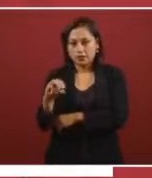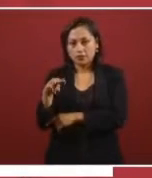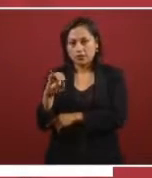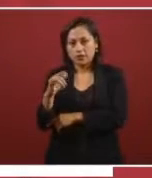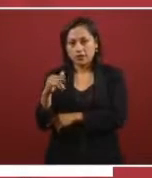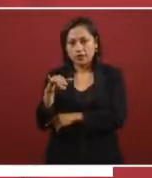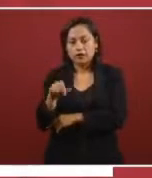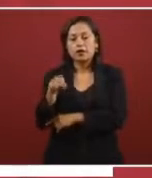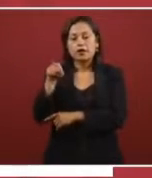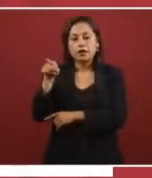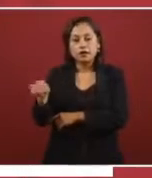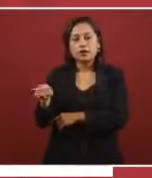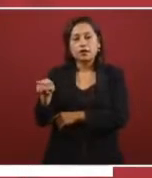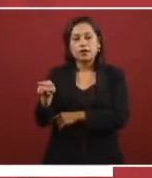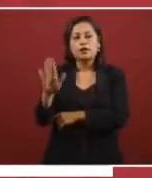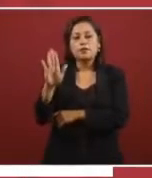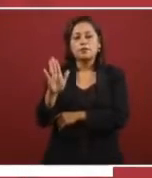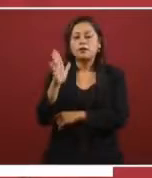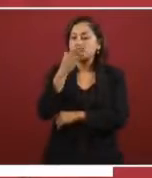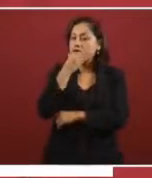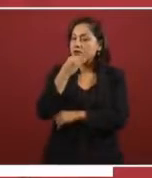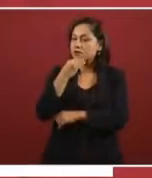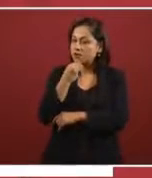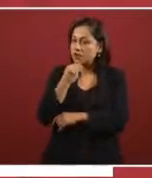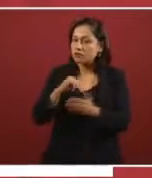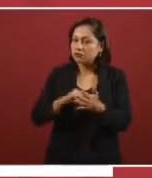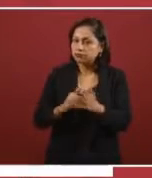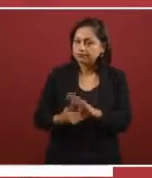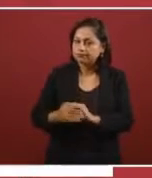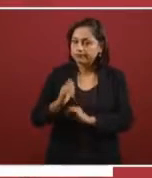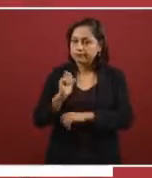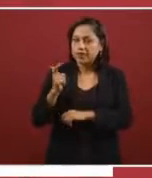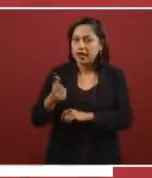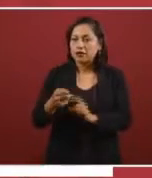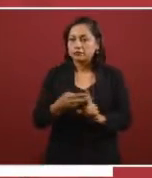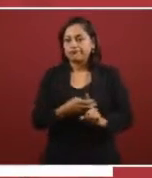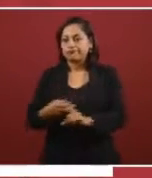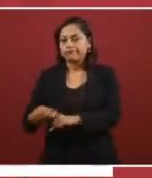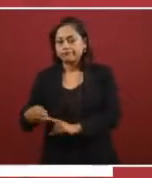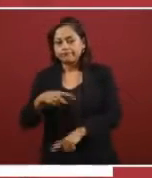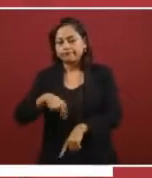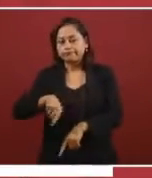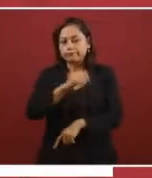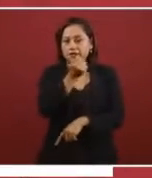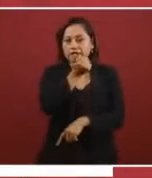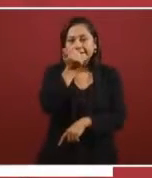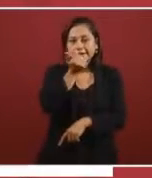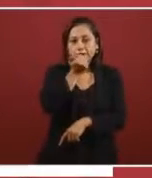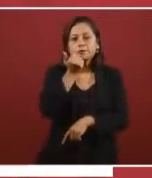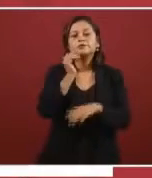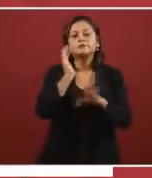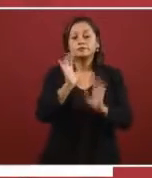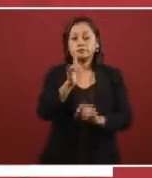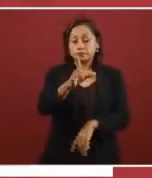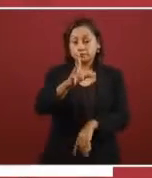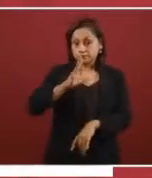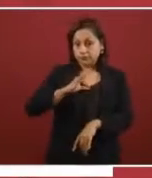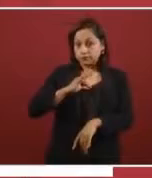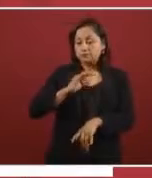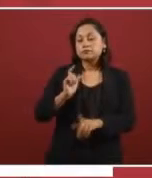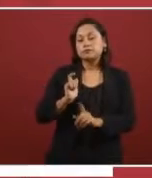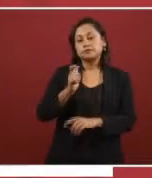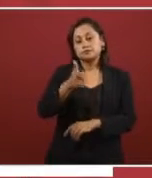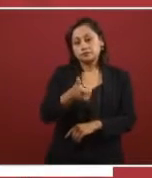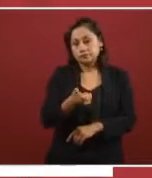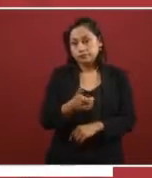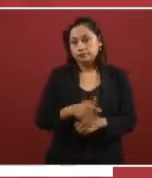of the people that were involved in the they're looking for the guy, the main guy, and they're giving 10